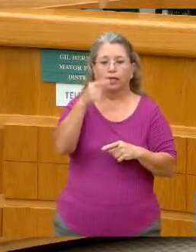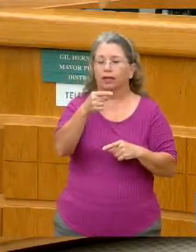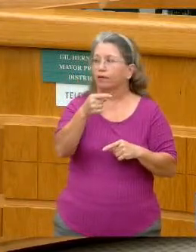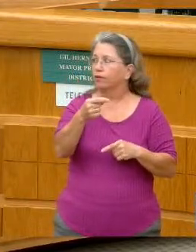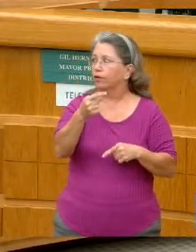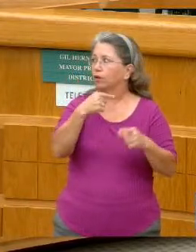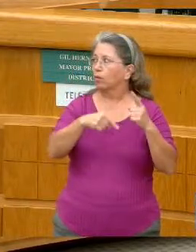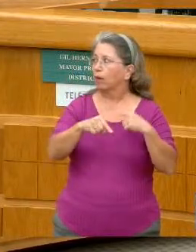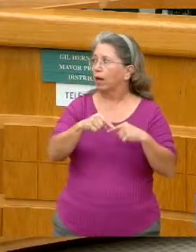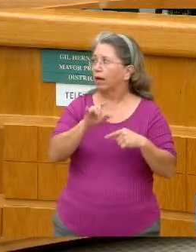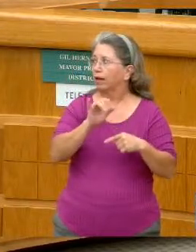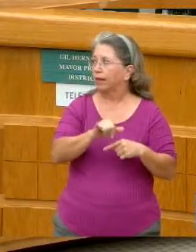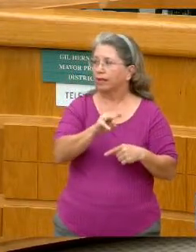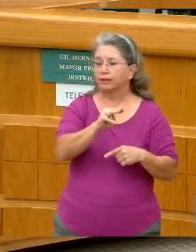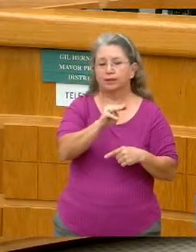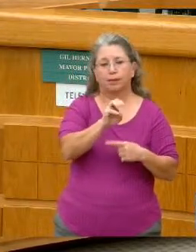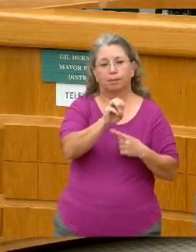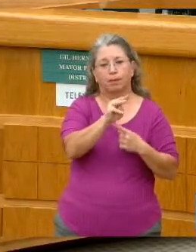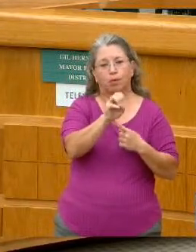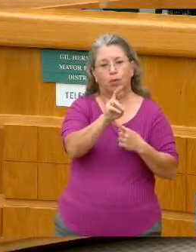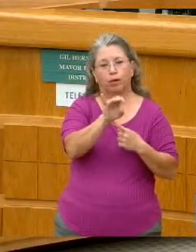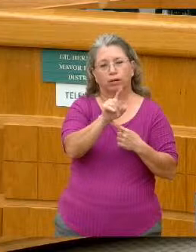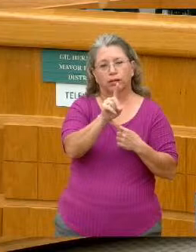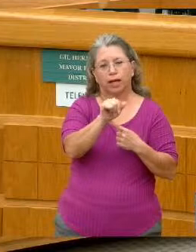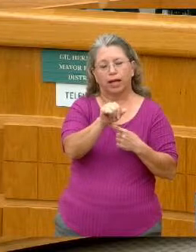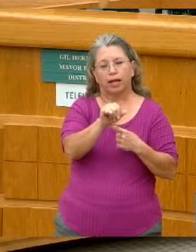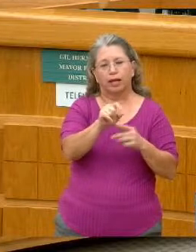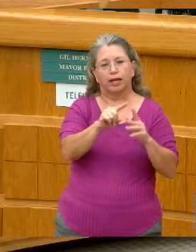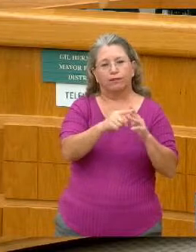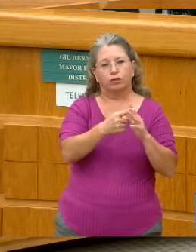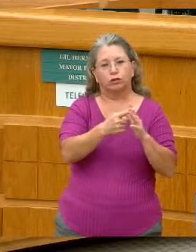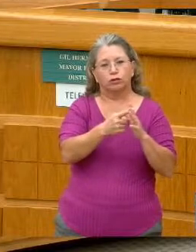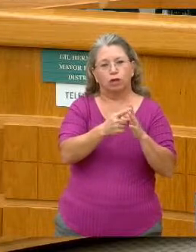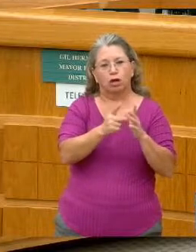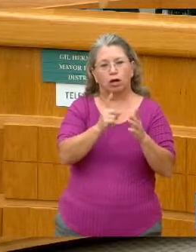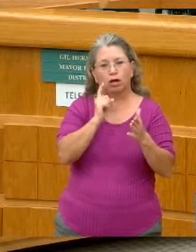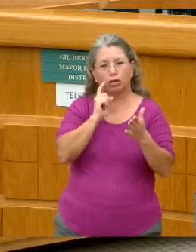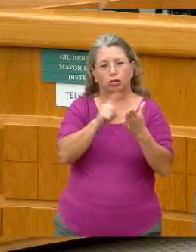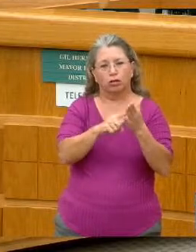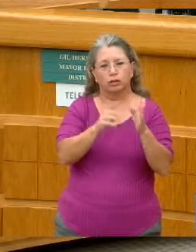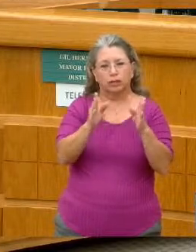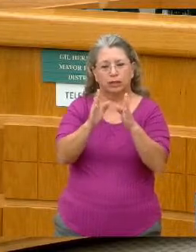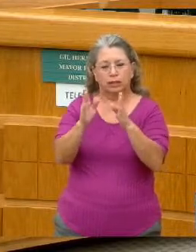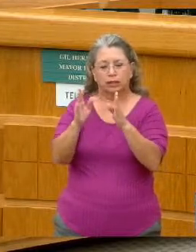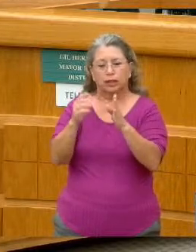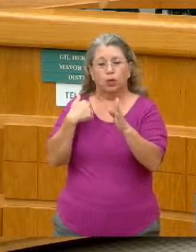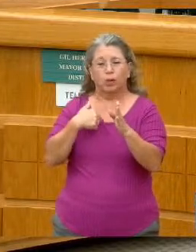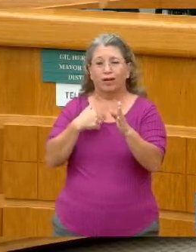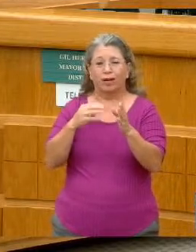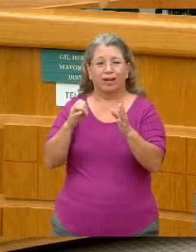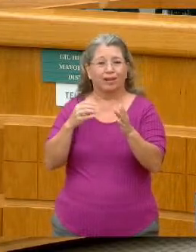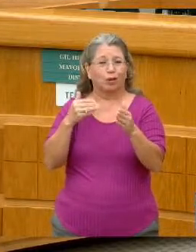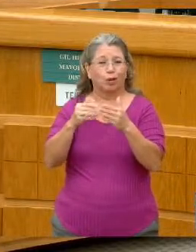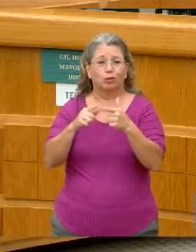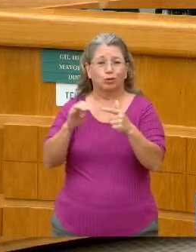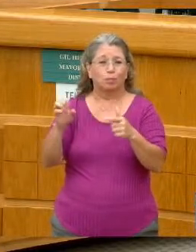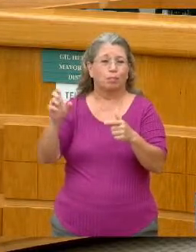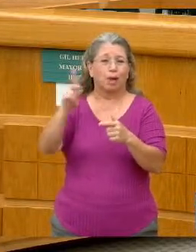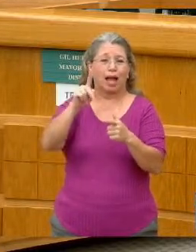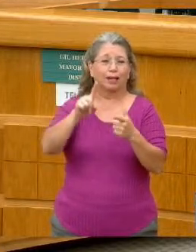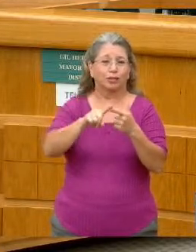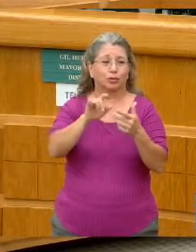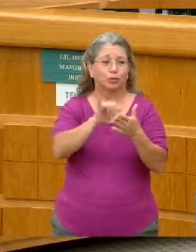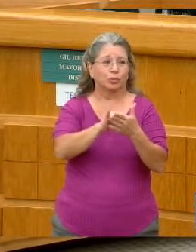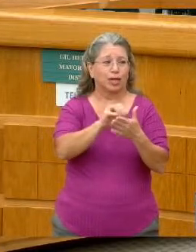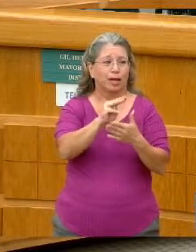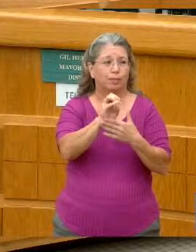is Memorial Day. And if you start lining those up, you'll see that we're getting close to Memorial Day. And if we project this forward along the same trend